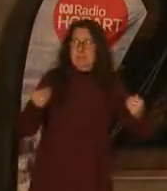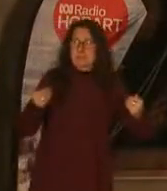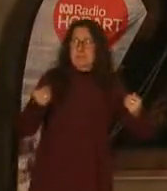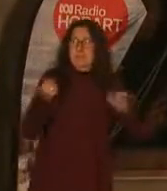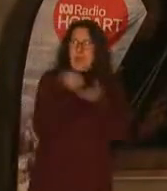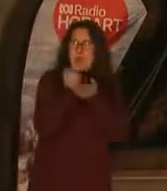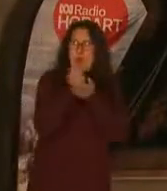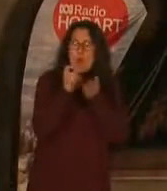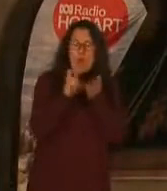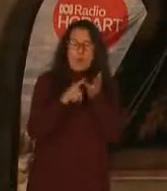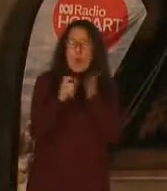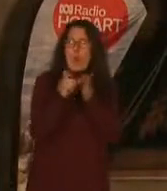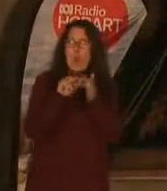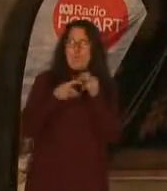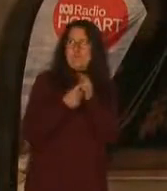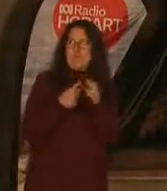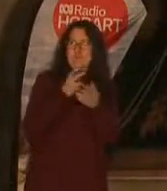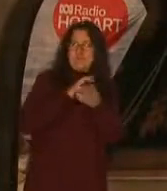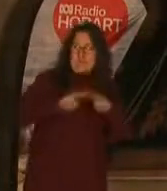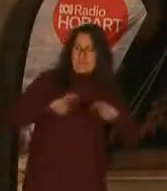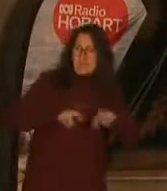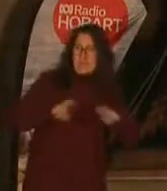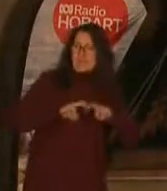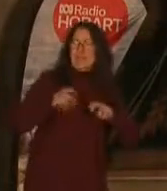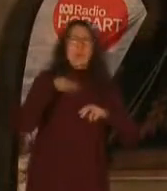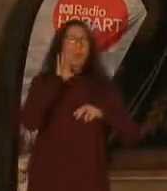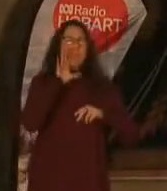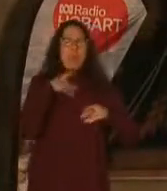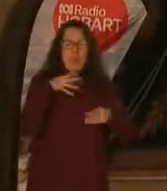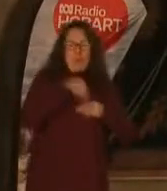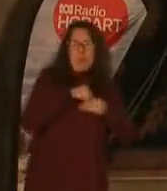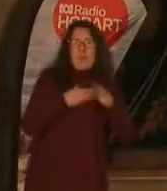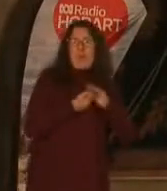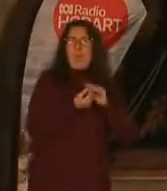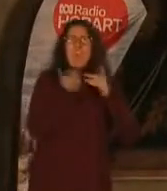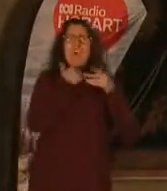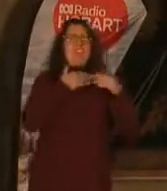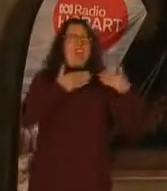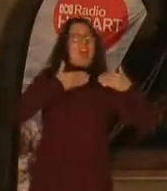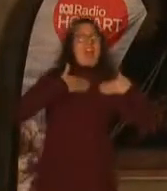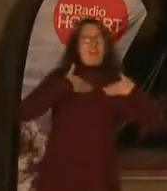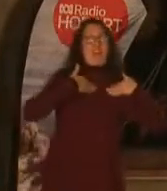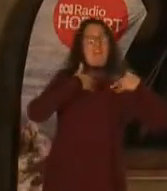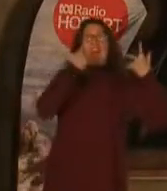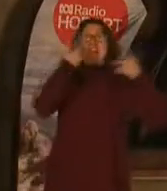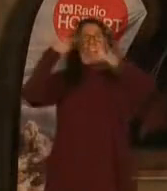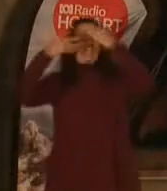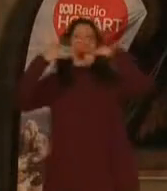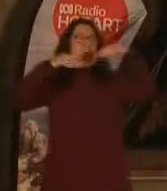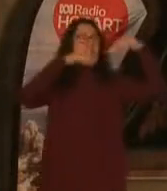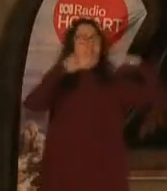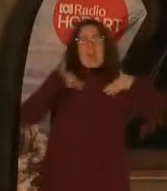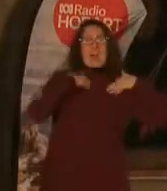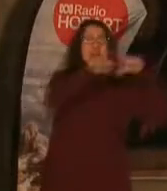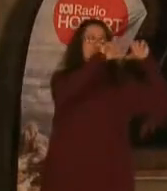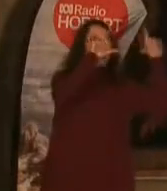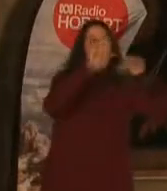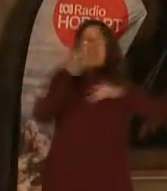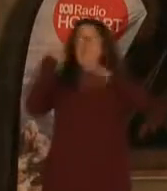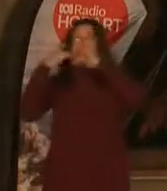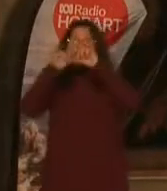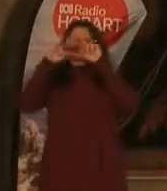a subcategory of health, of history. Now we have our own code. It will dramatically change the